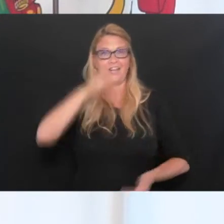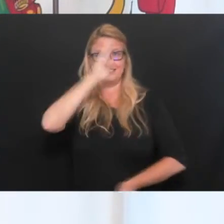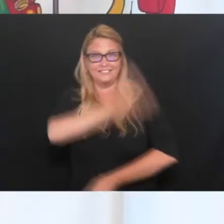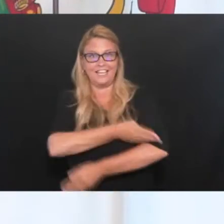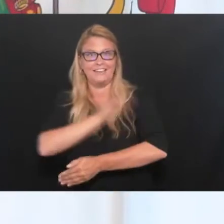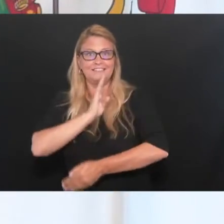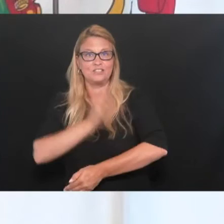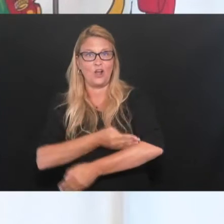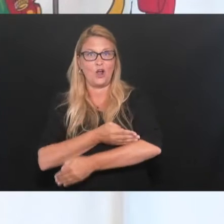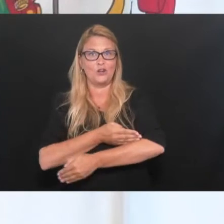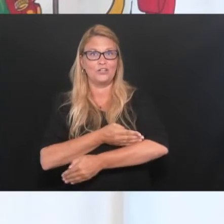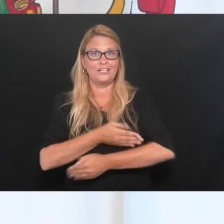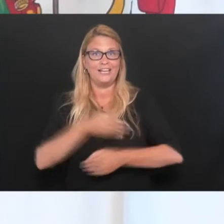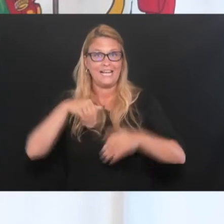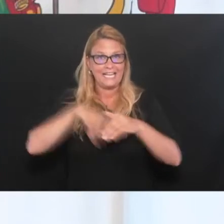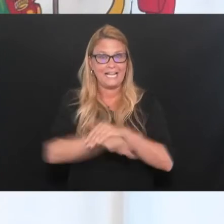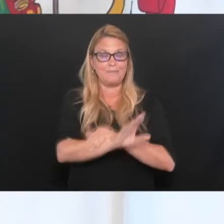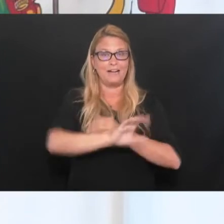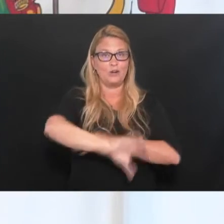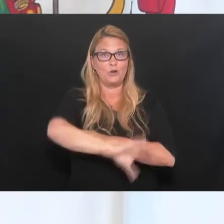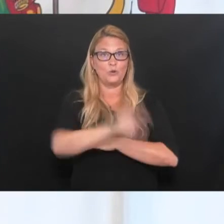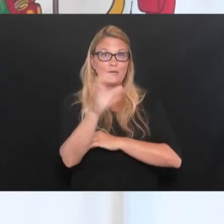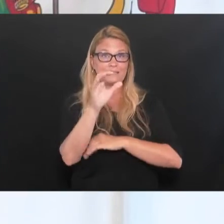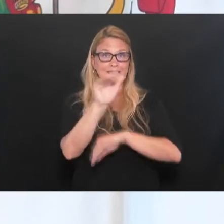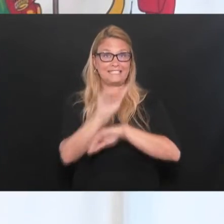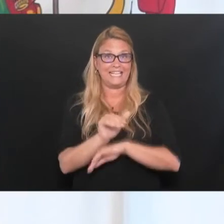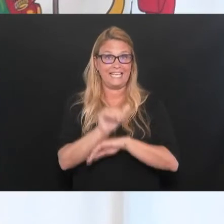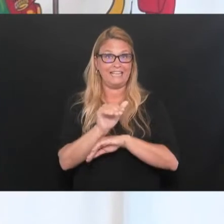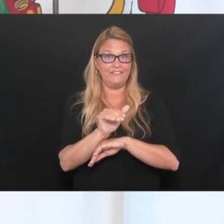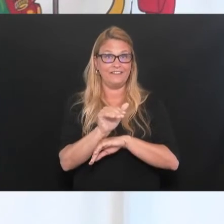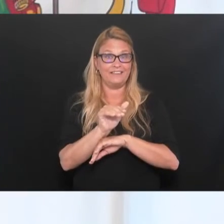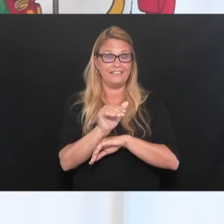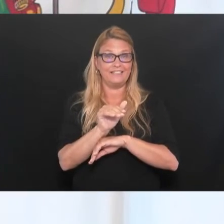daughter walked in on Christmas Eve night,